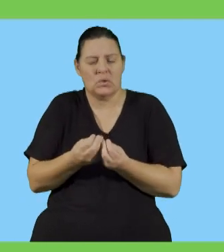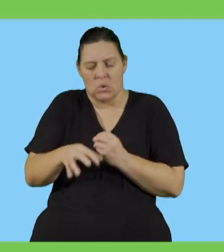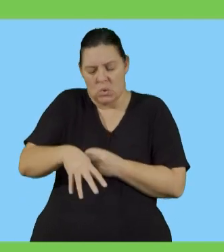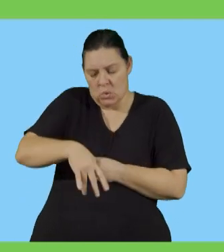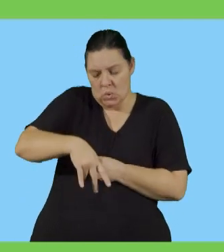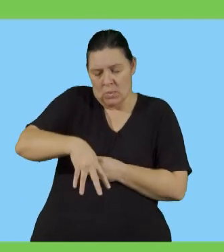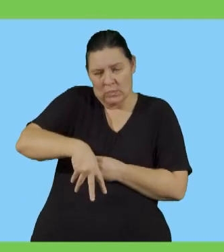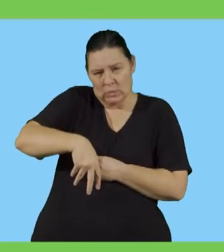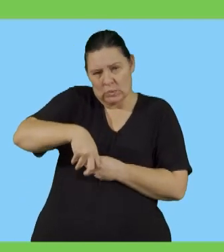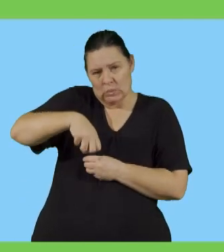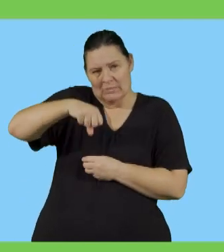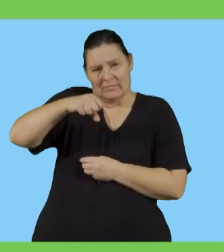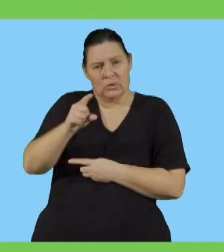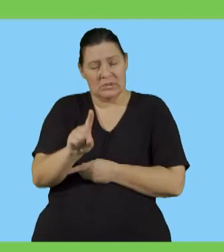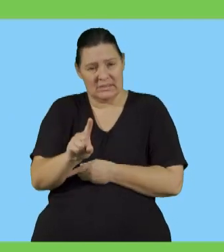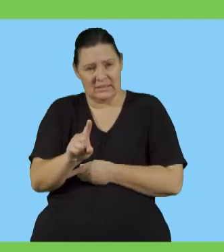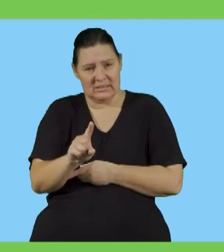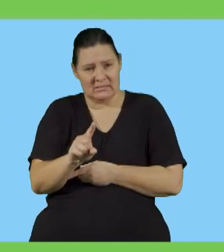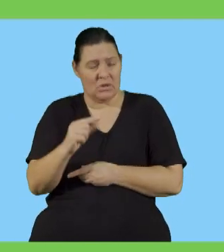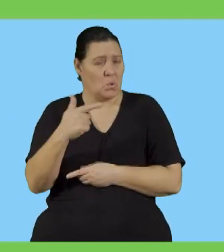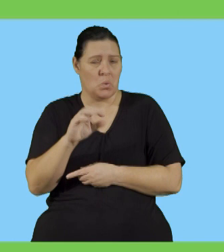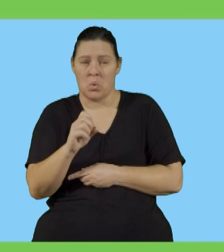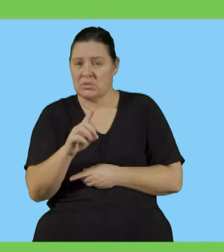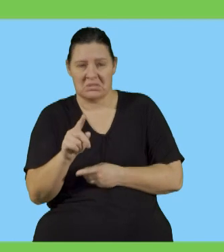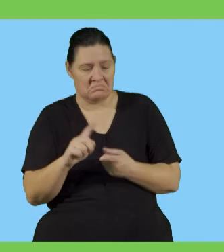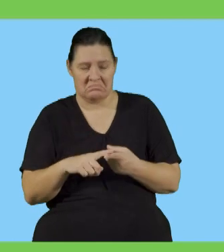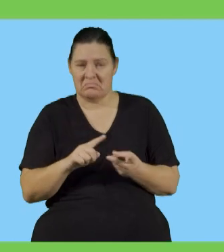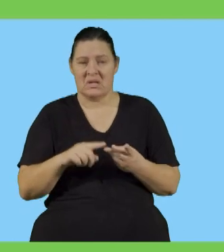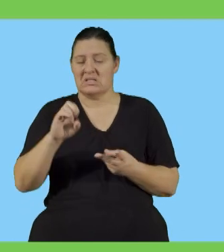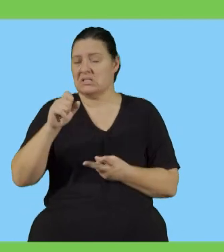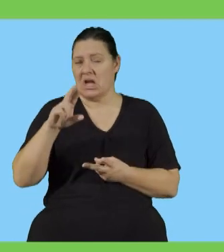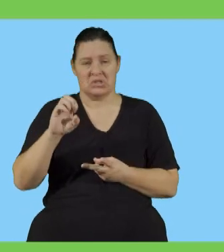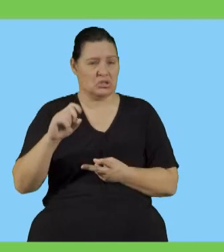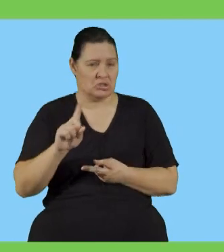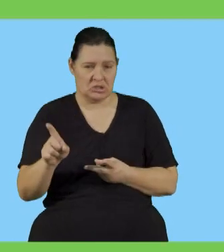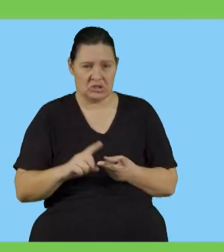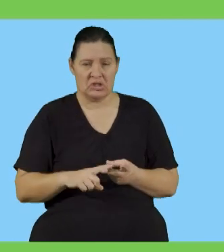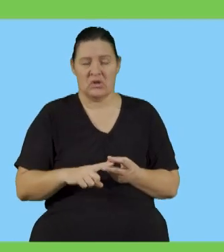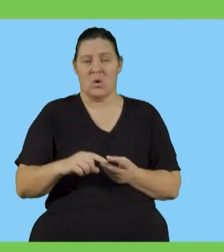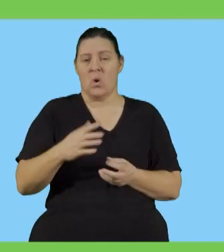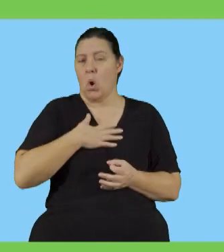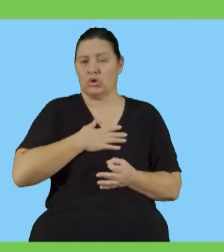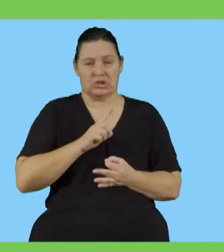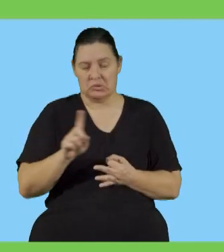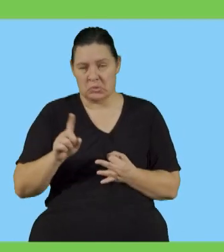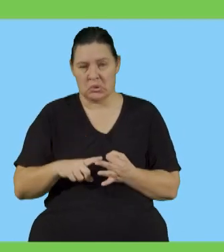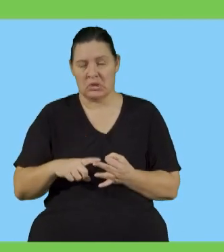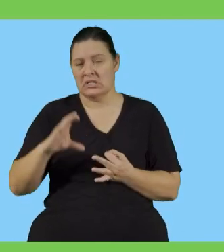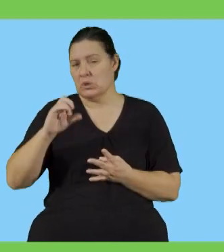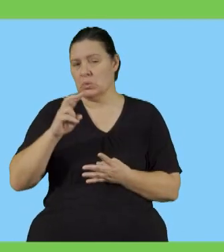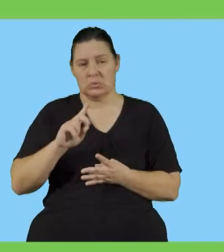the roots and taken to the leaves? Definitely not glucose, definitely not starch, definitely not